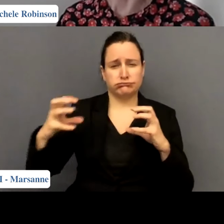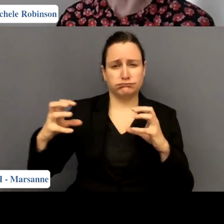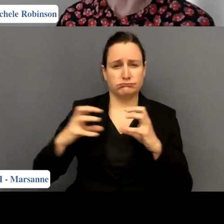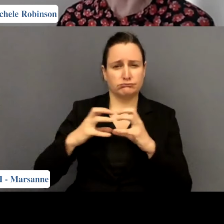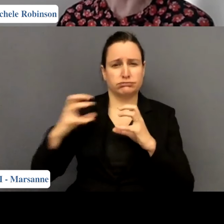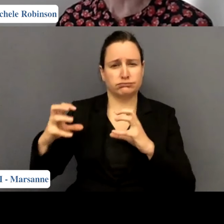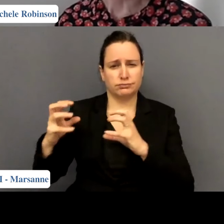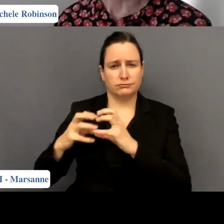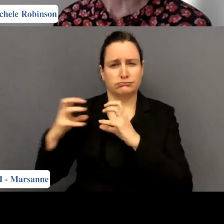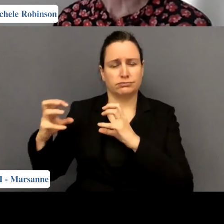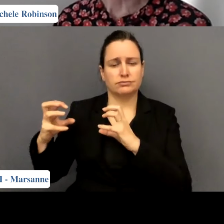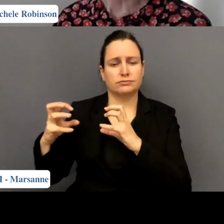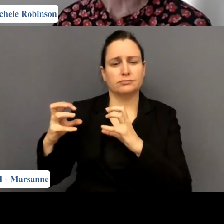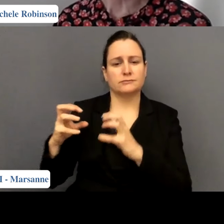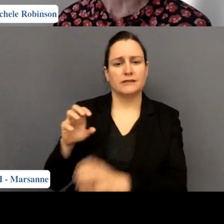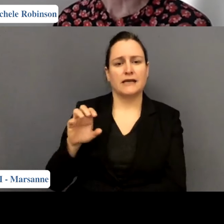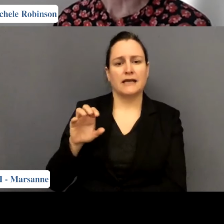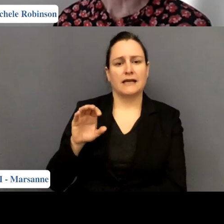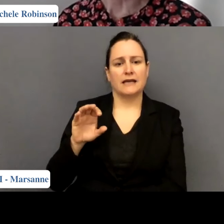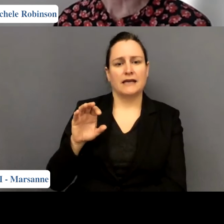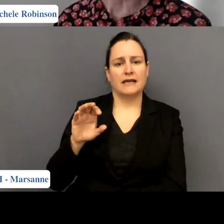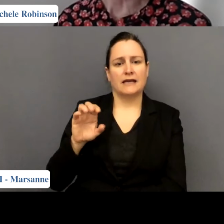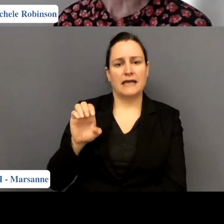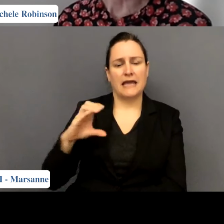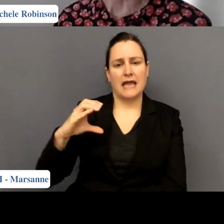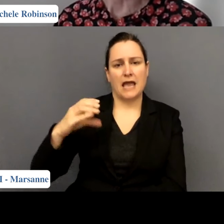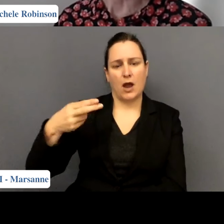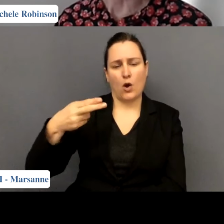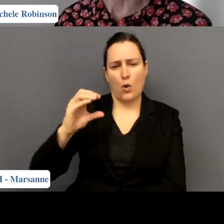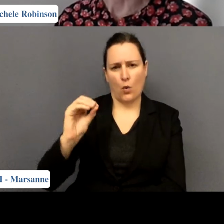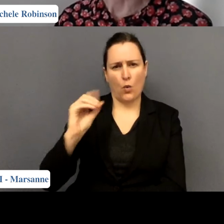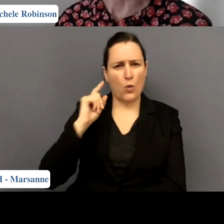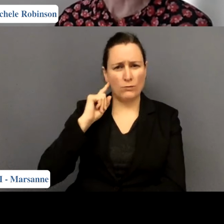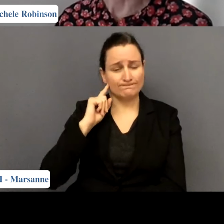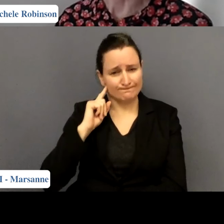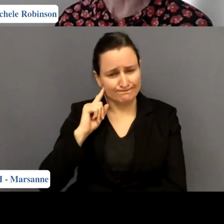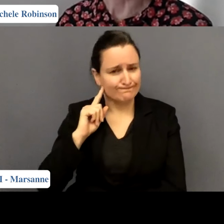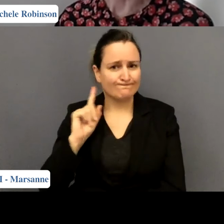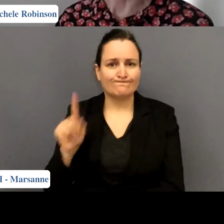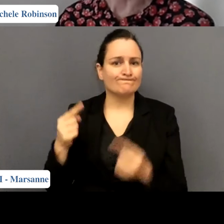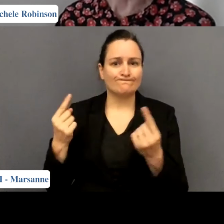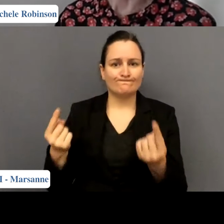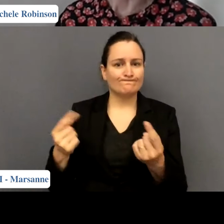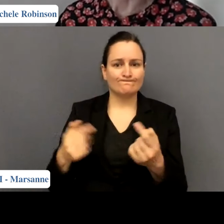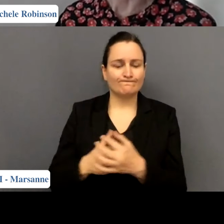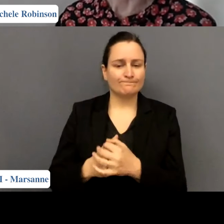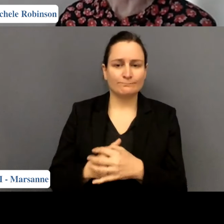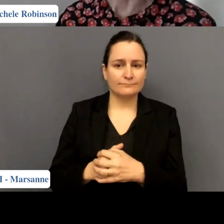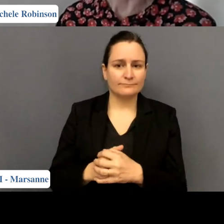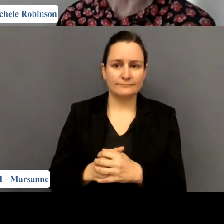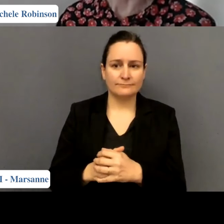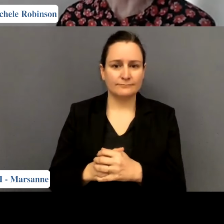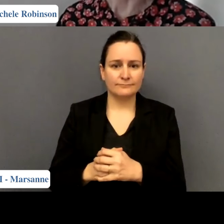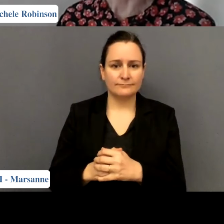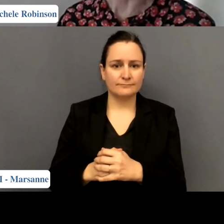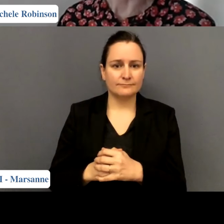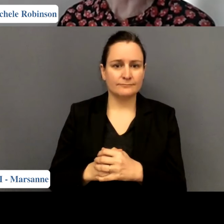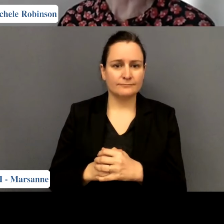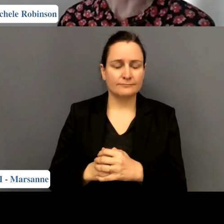children, as well as promote child development, but those effects were sustained 1 year later. But then you can't stop at the effectiveness